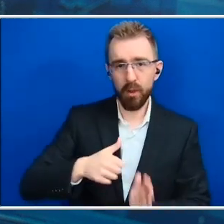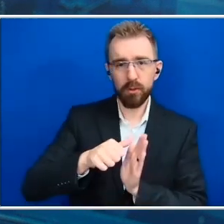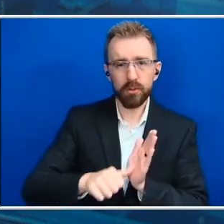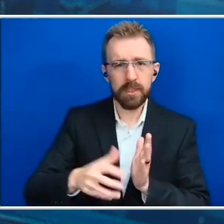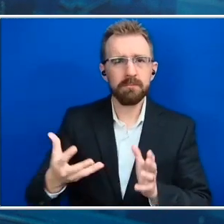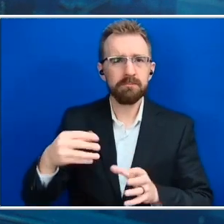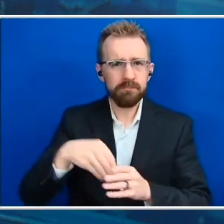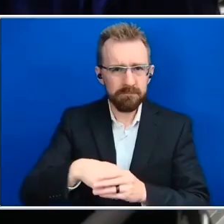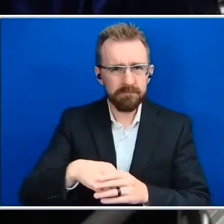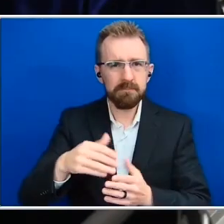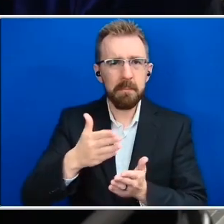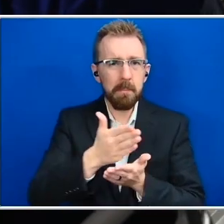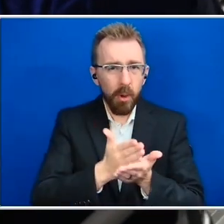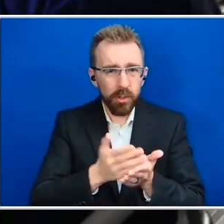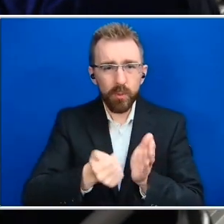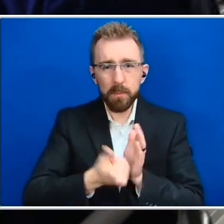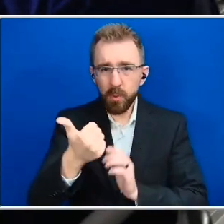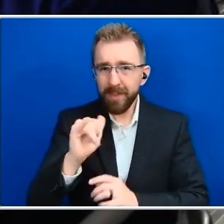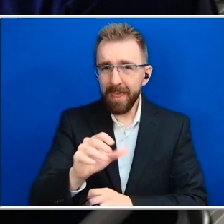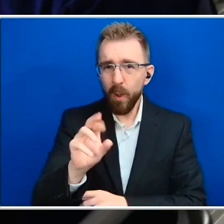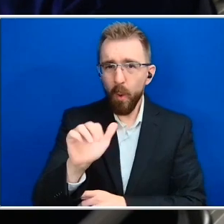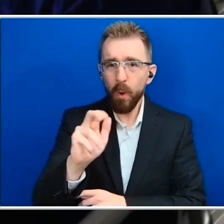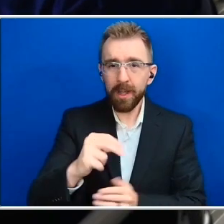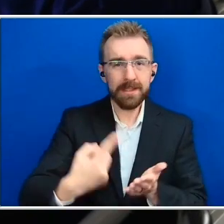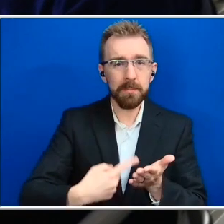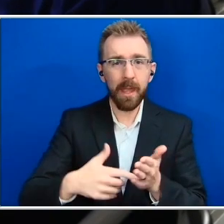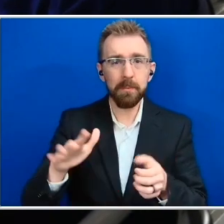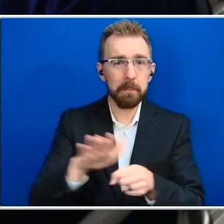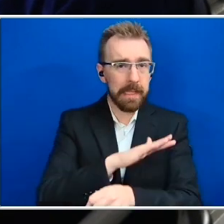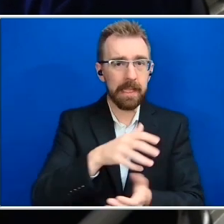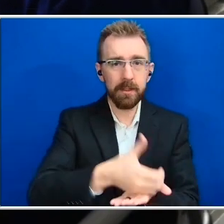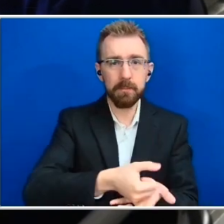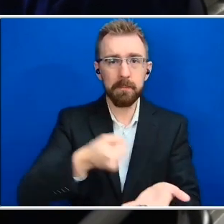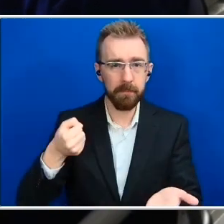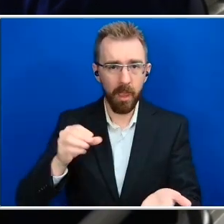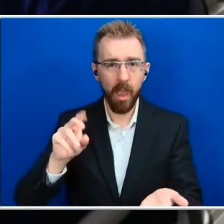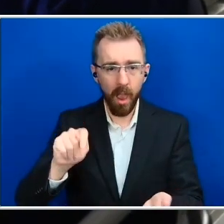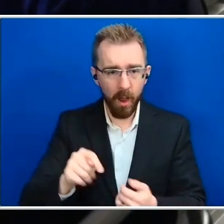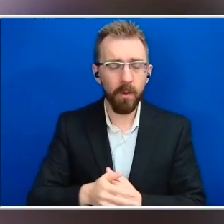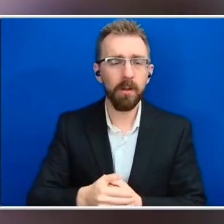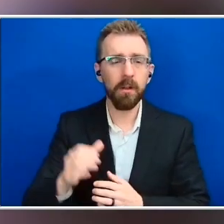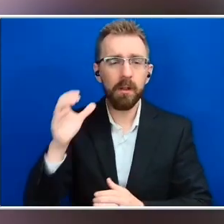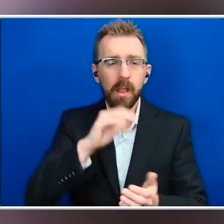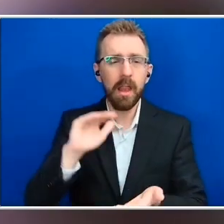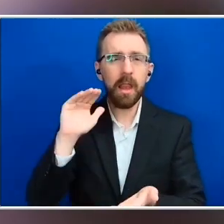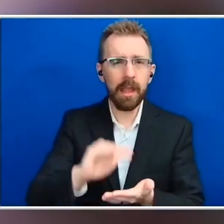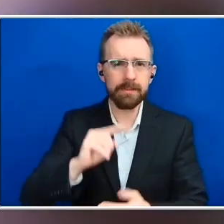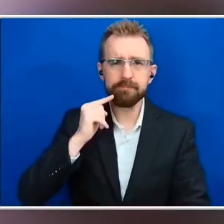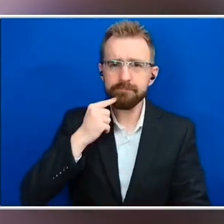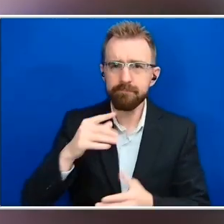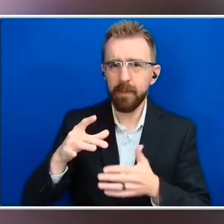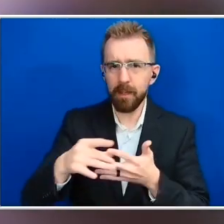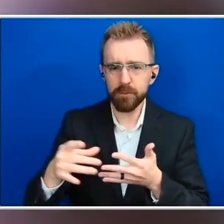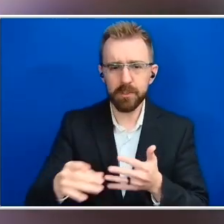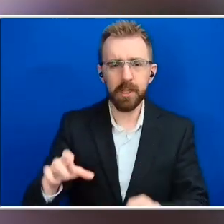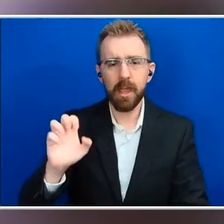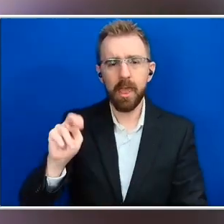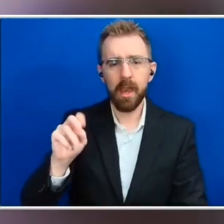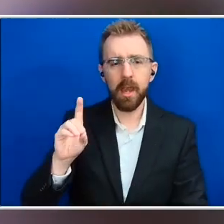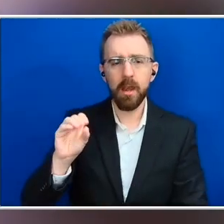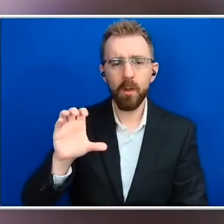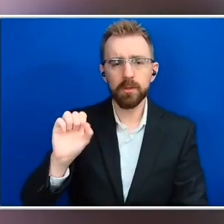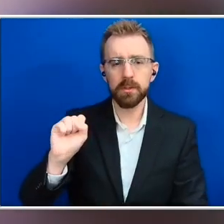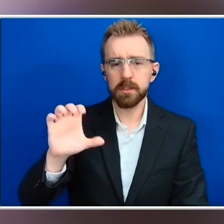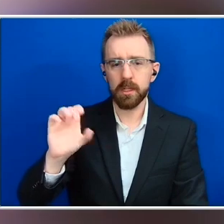removing that organ. But today, we're exploring a less drastic option, an endoscopic option, with a camera